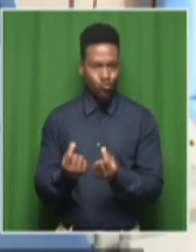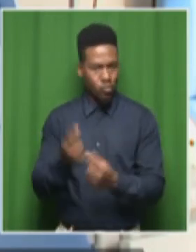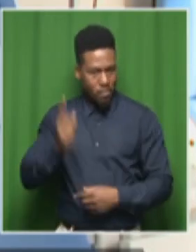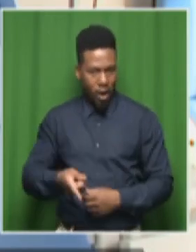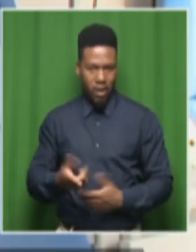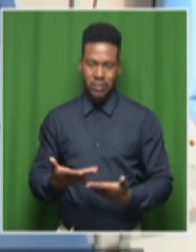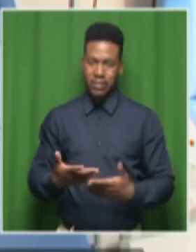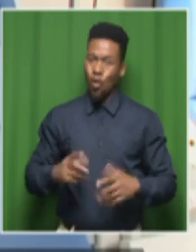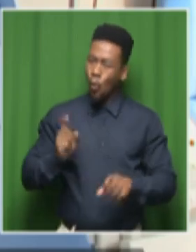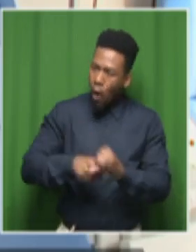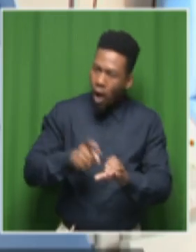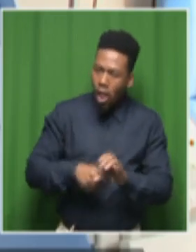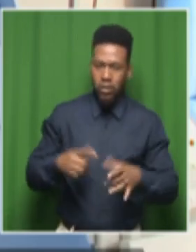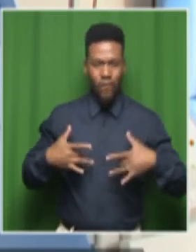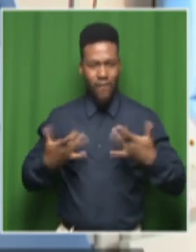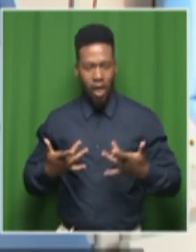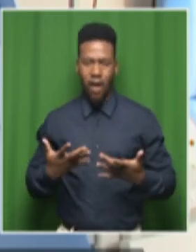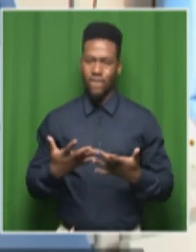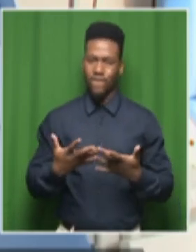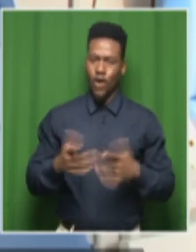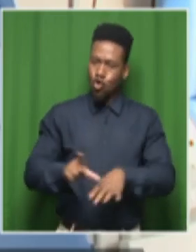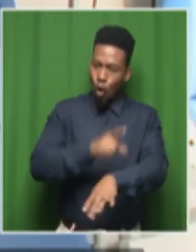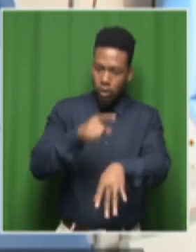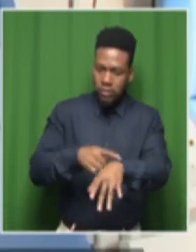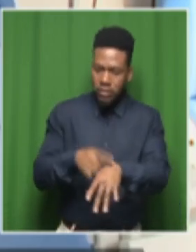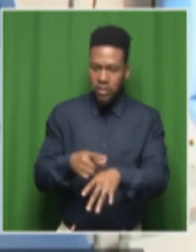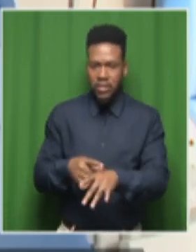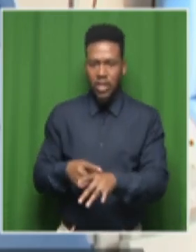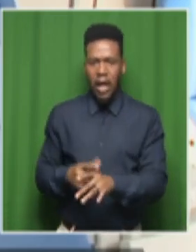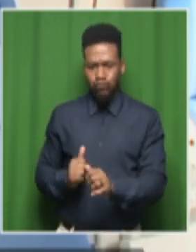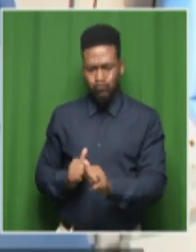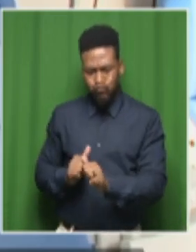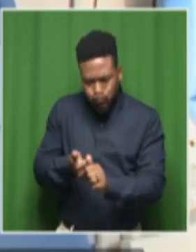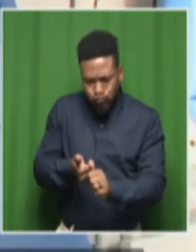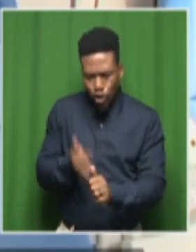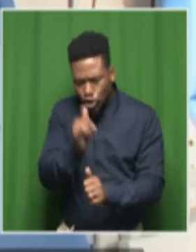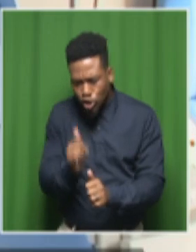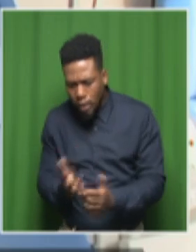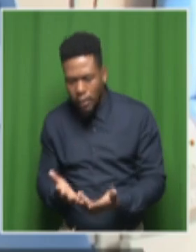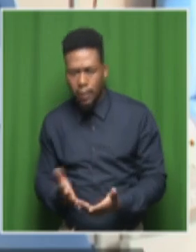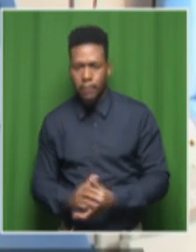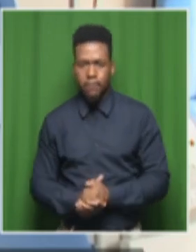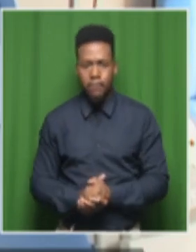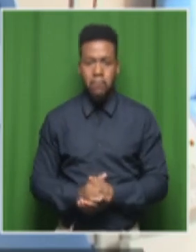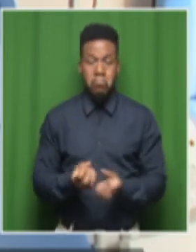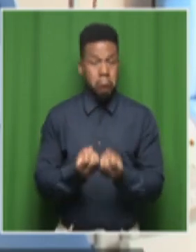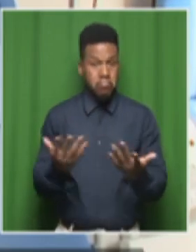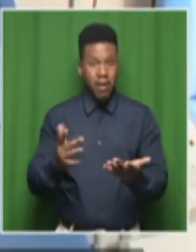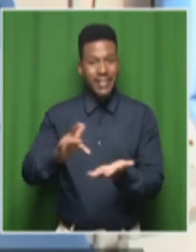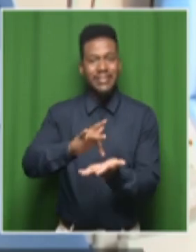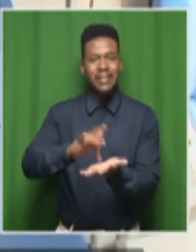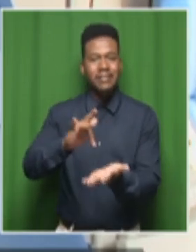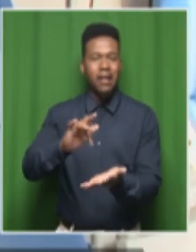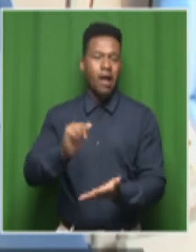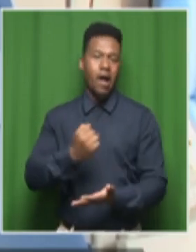care, palliative care, long-term follow-up. And these and many of our centers in our hospitals